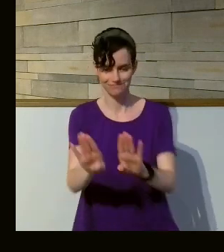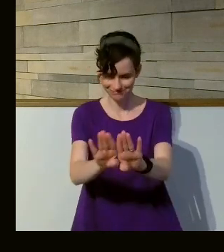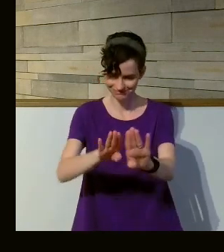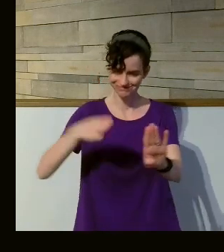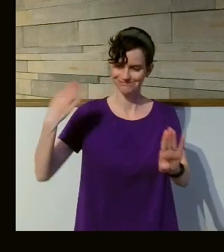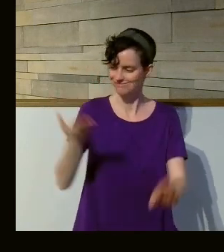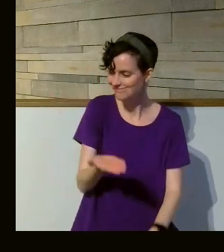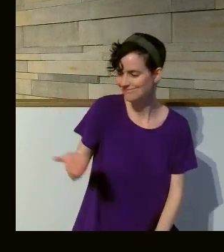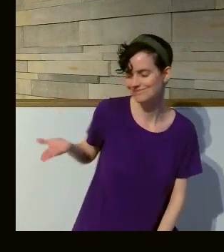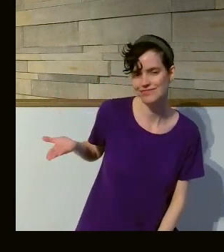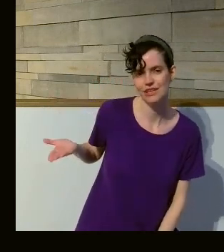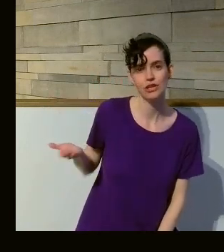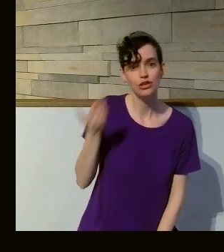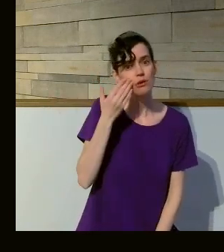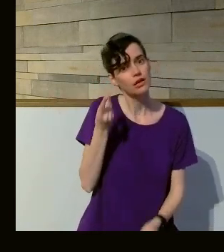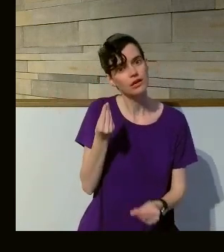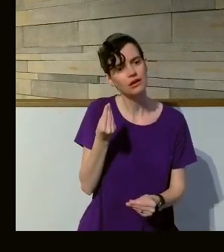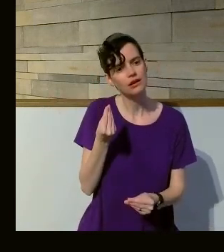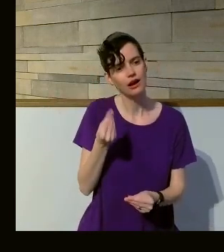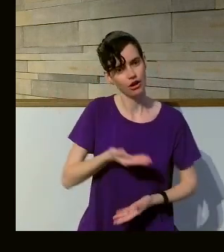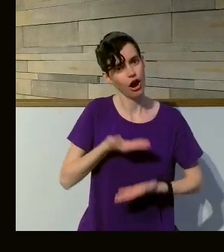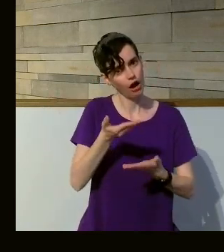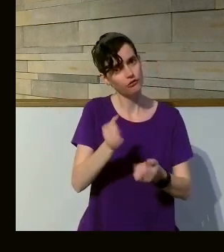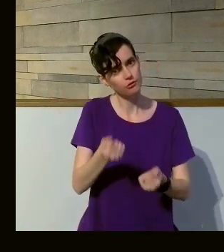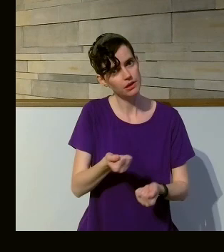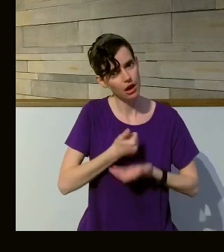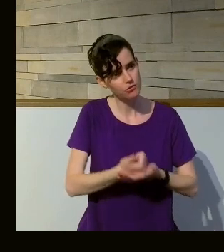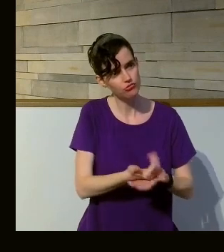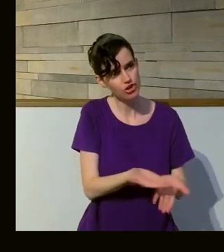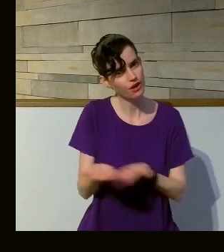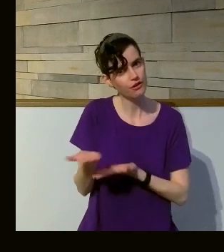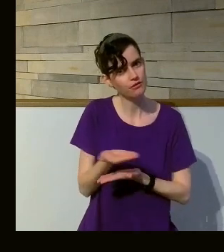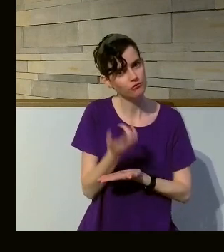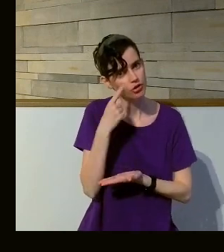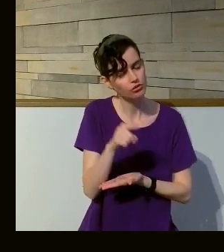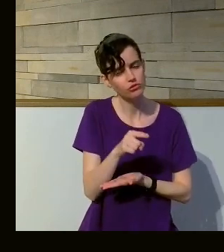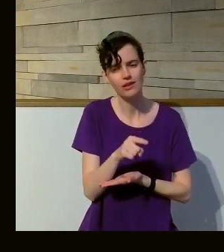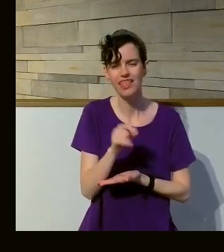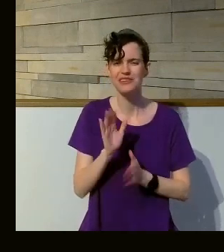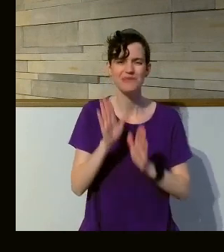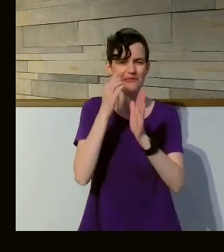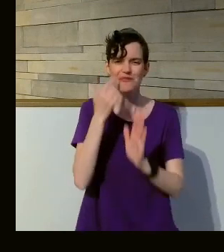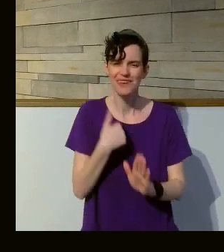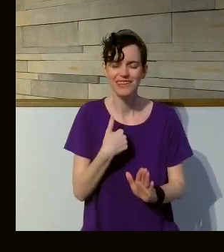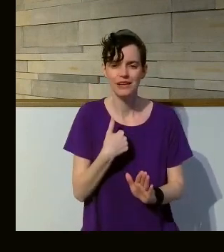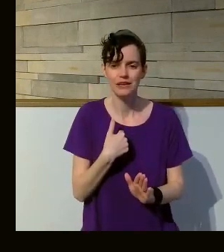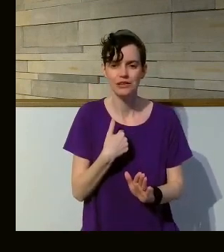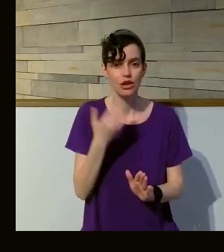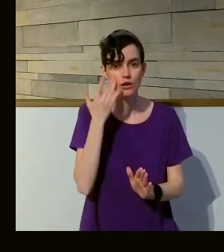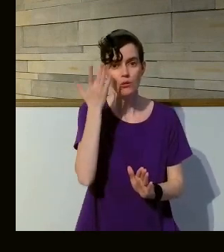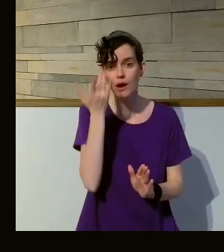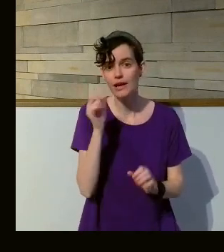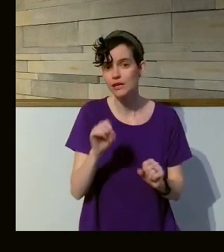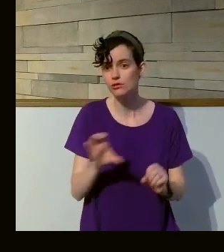about that? You know what I did? I even offered to carry some of that stuff for her. How about that? Wasn't that great of me? You know why I could